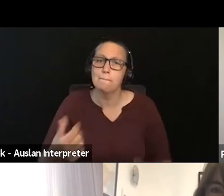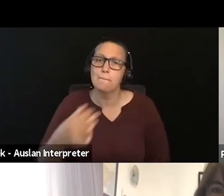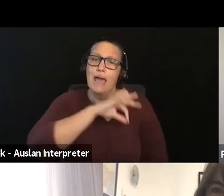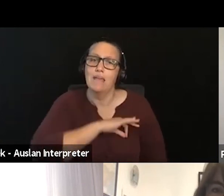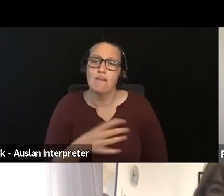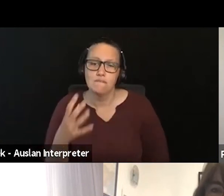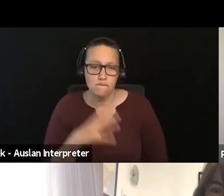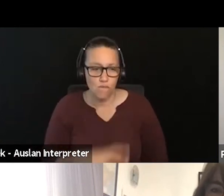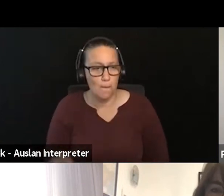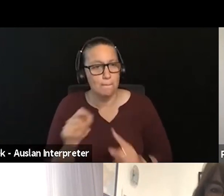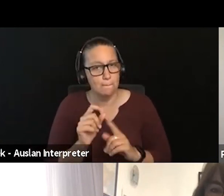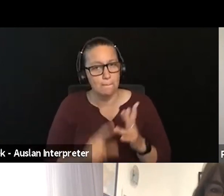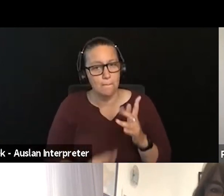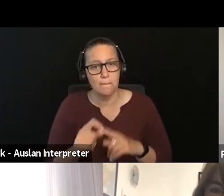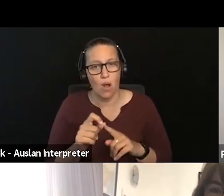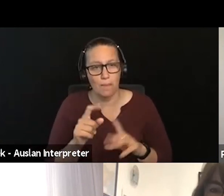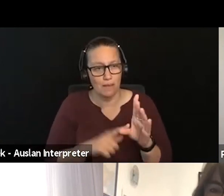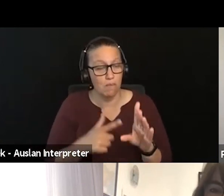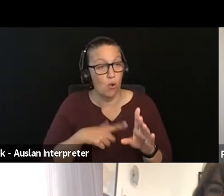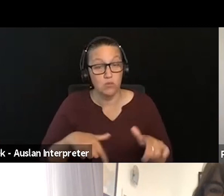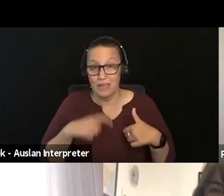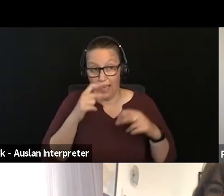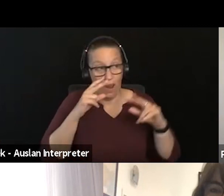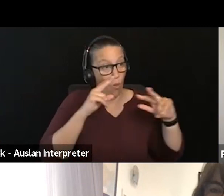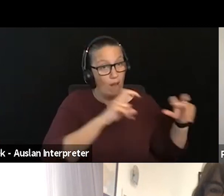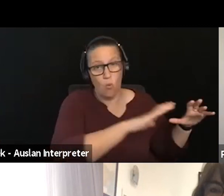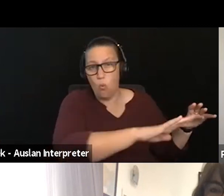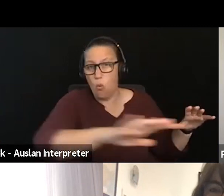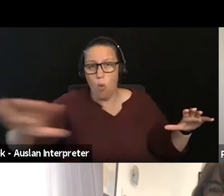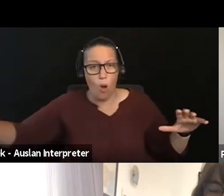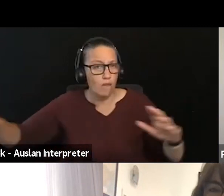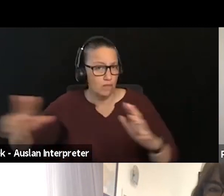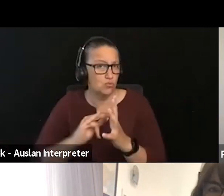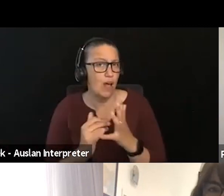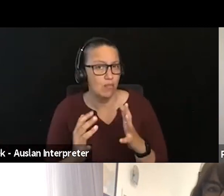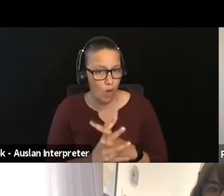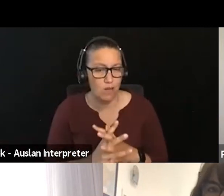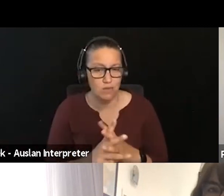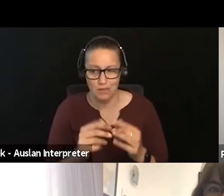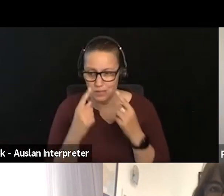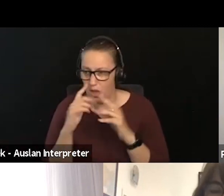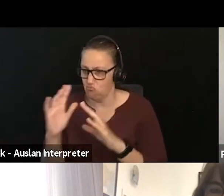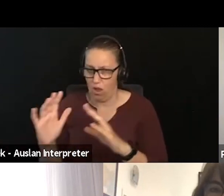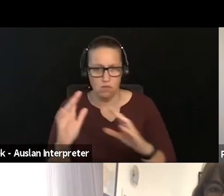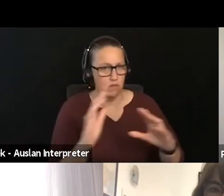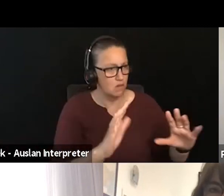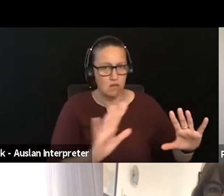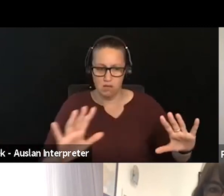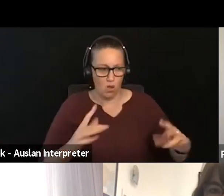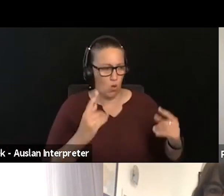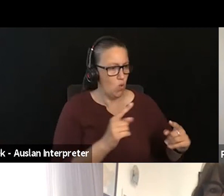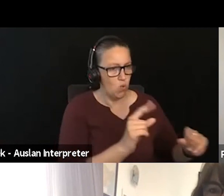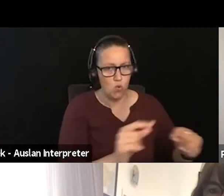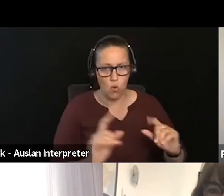the jurisdiction-wide coverage, that you can really put kind of parameters around the scale of different things that